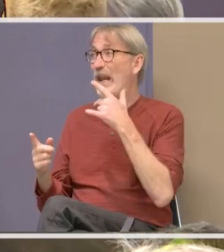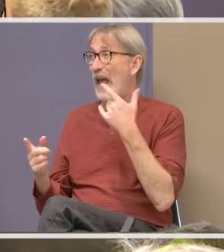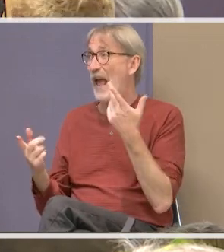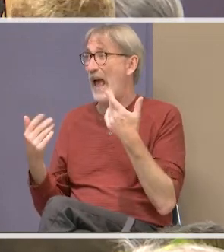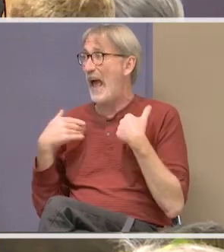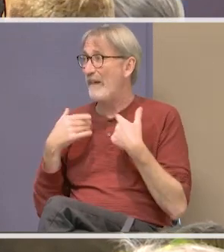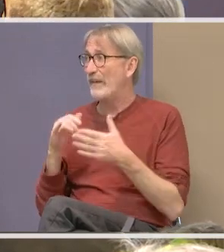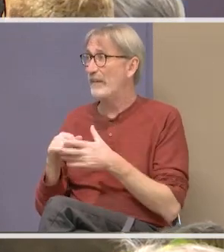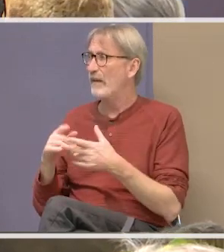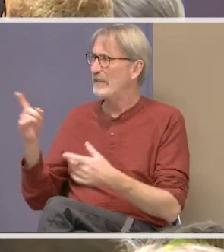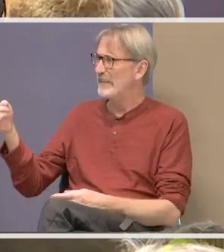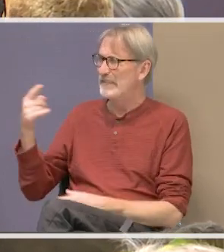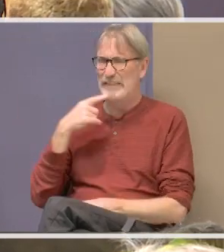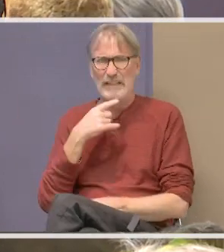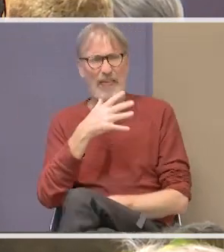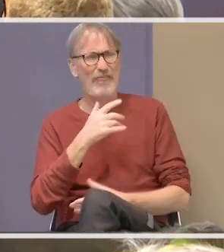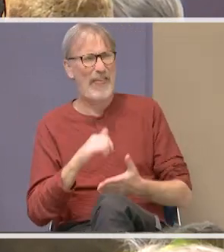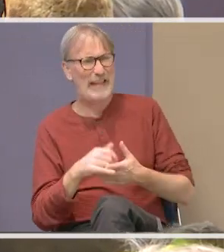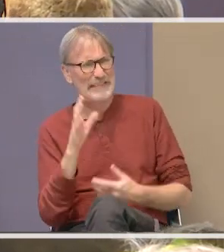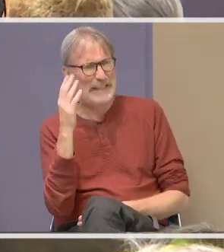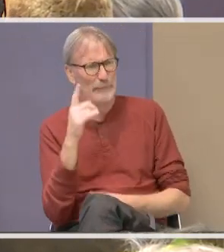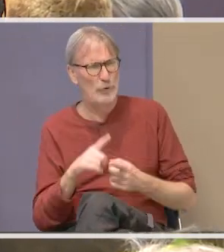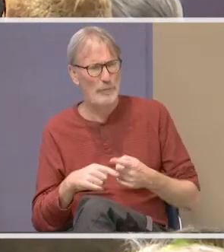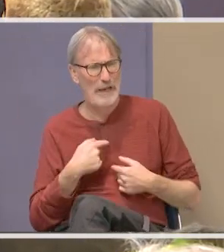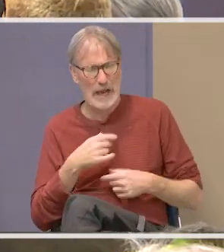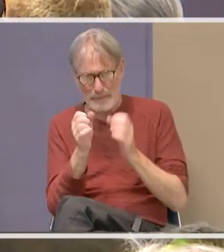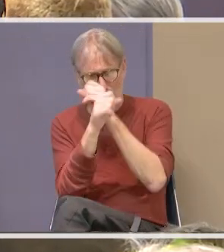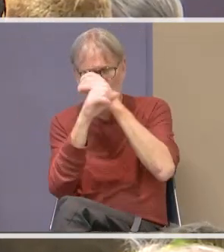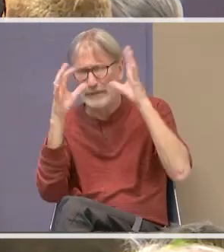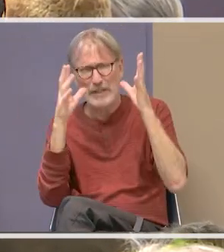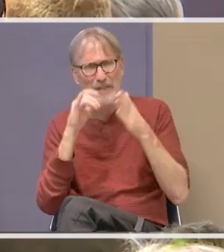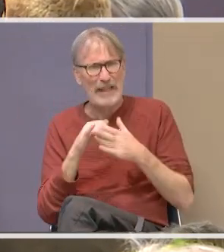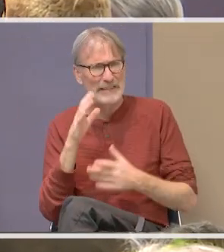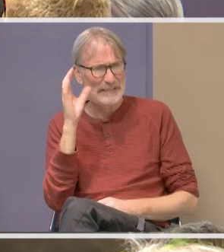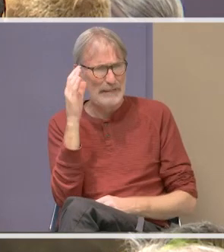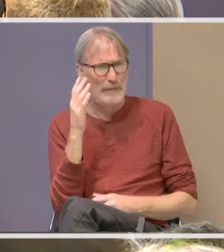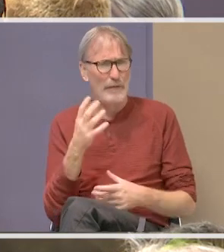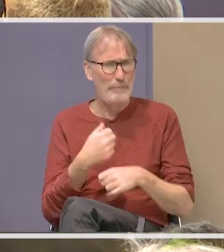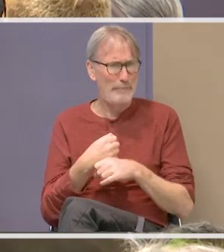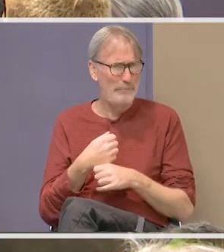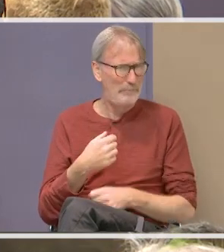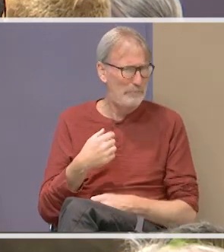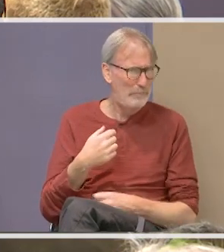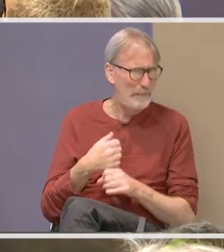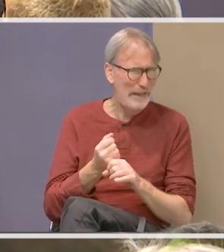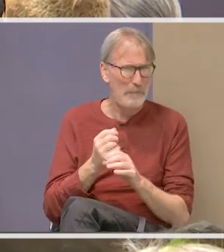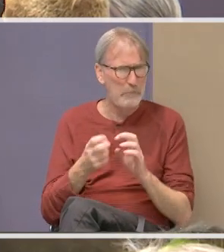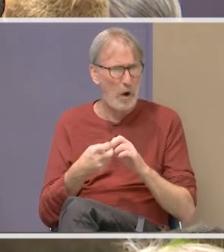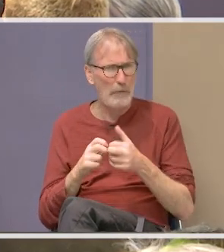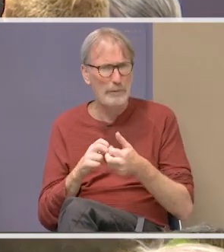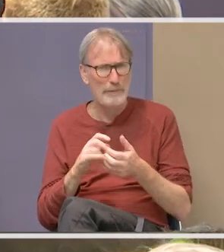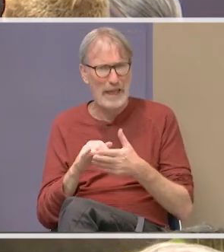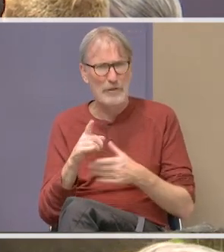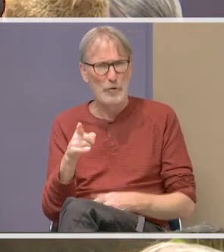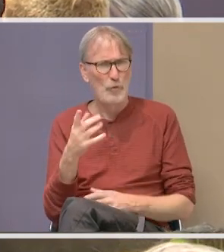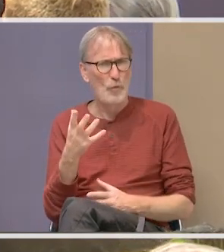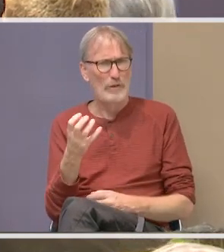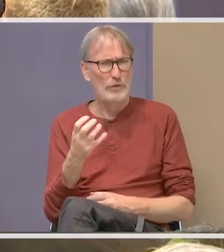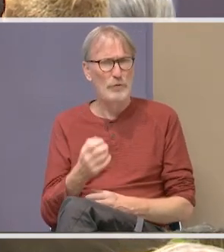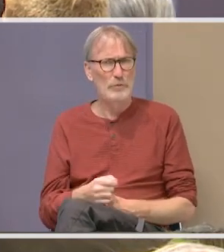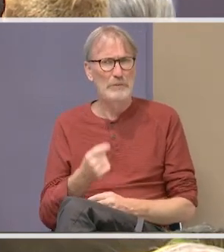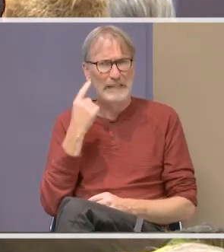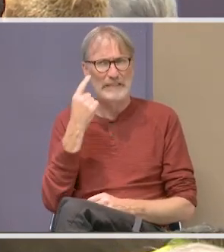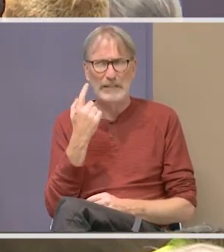just I saying, hear that, you. that seems to me, as I'm picturing it, that seems to me that it could create an issue that you might want to